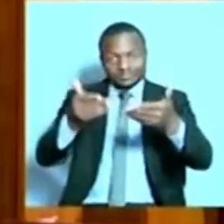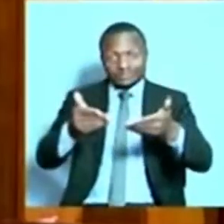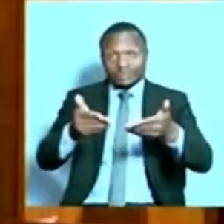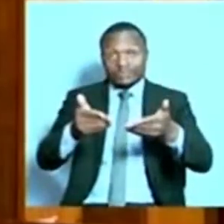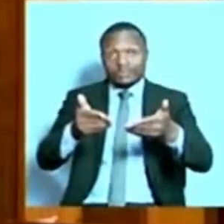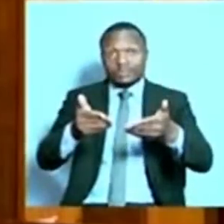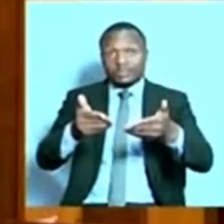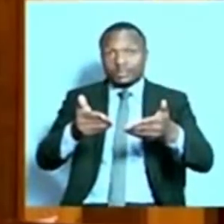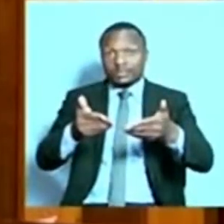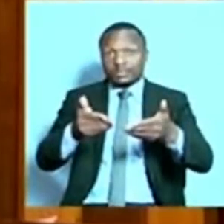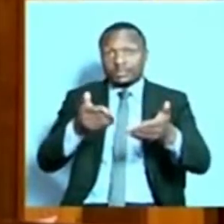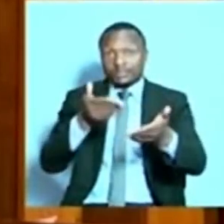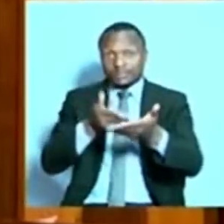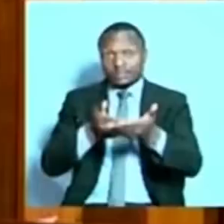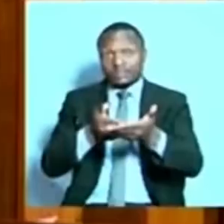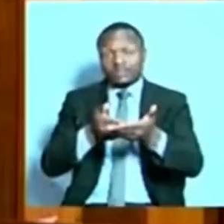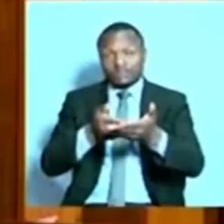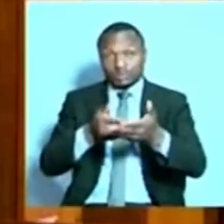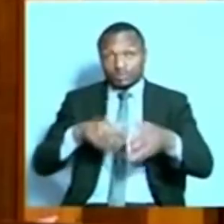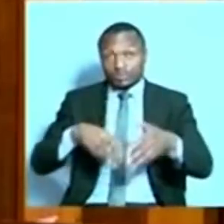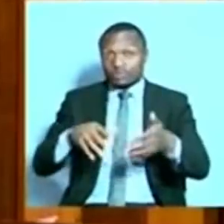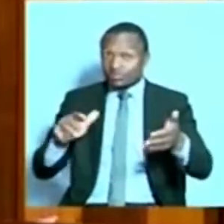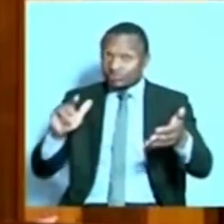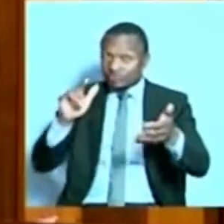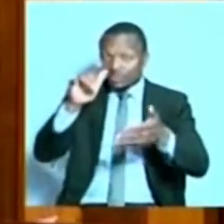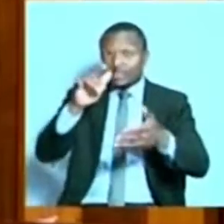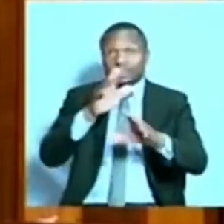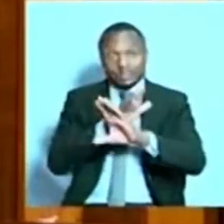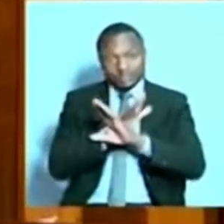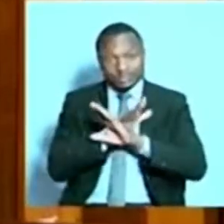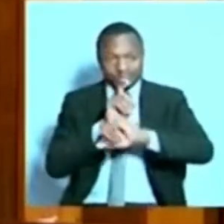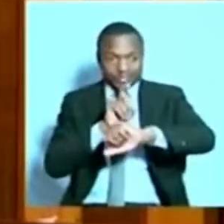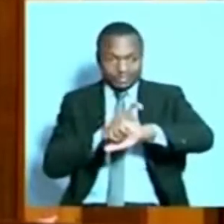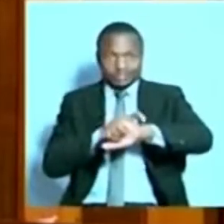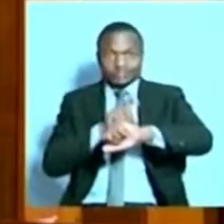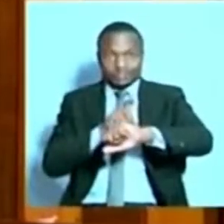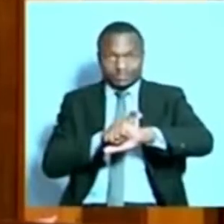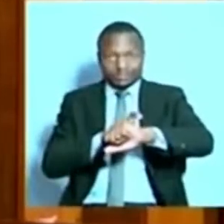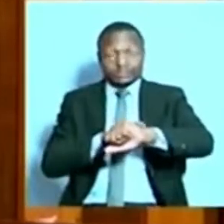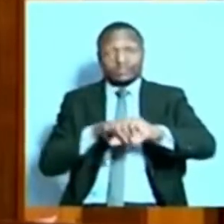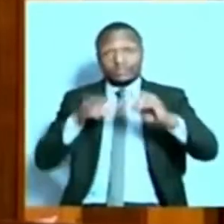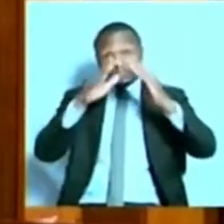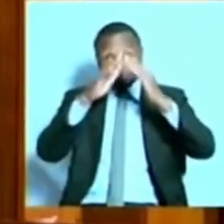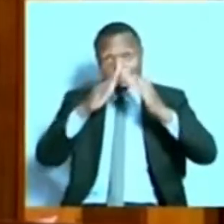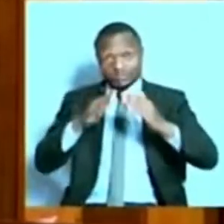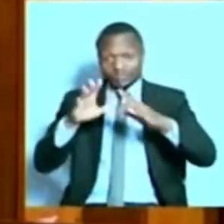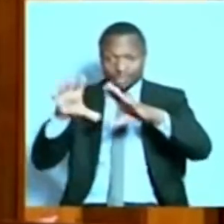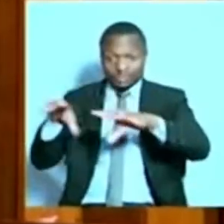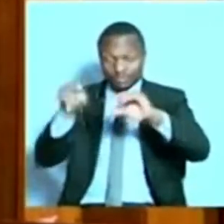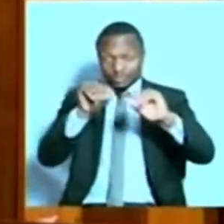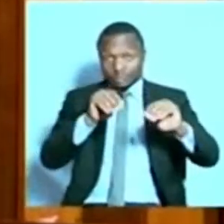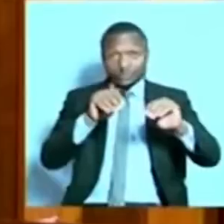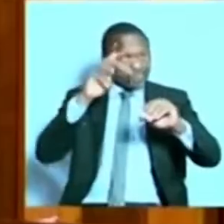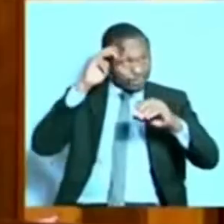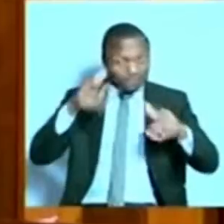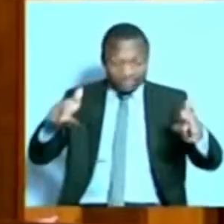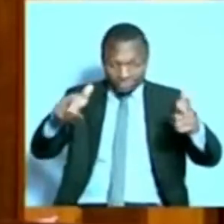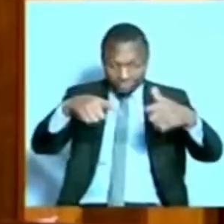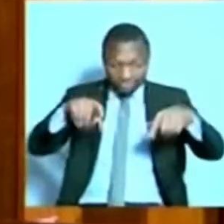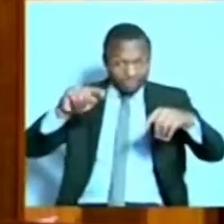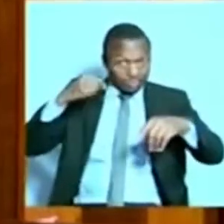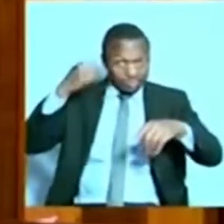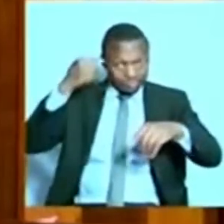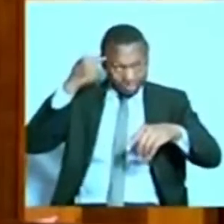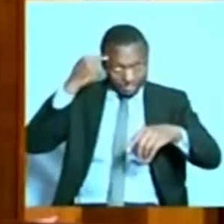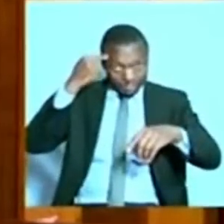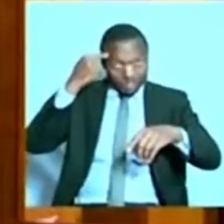road freight in Zambia. At the time that the House was adjourning, the Minister of Local Government and Rural Development was